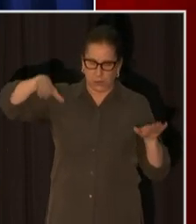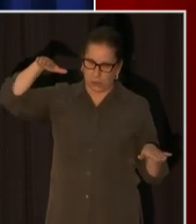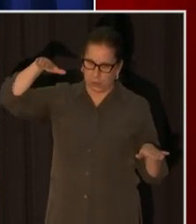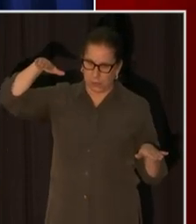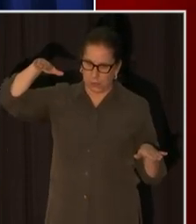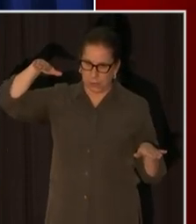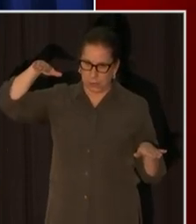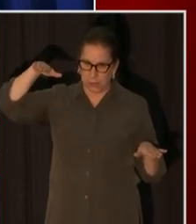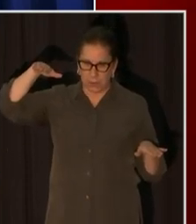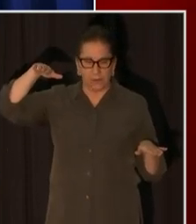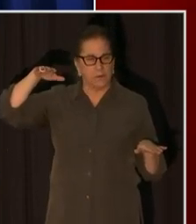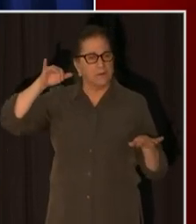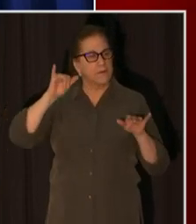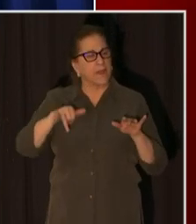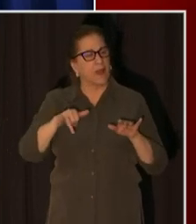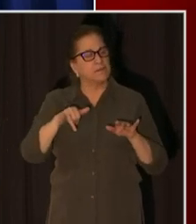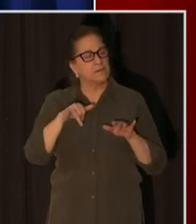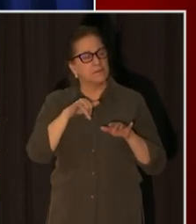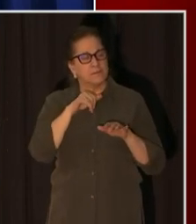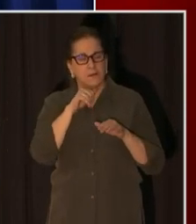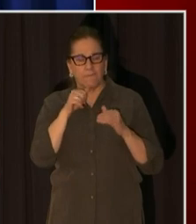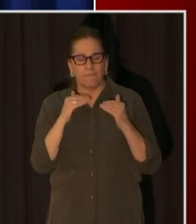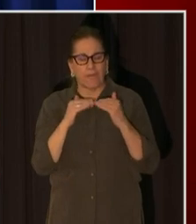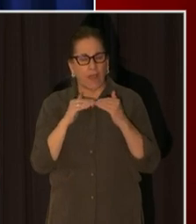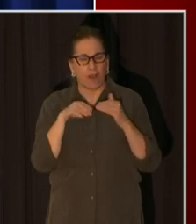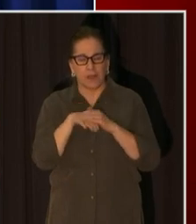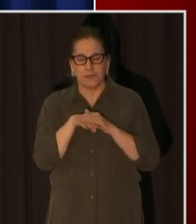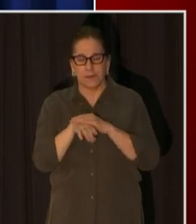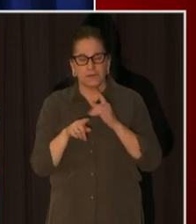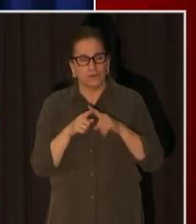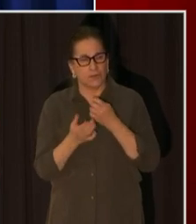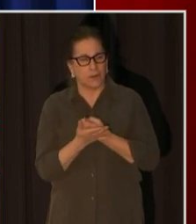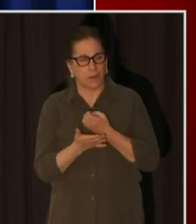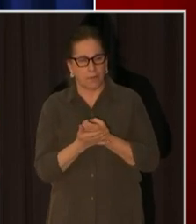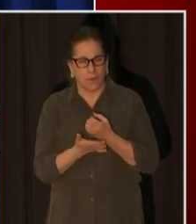but the panelists are fighting for who's going to jump in. Let's